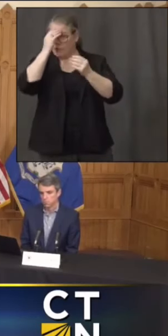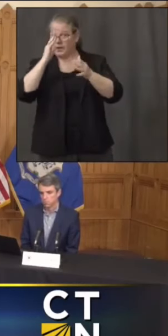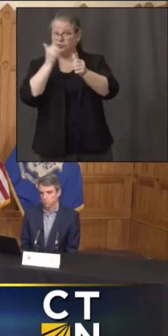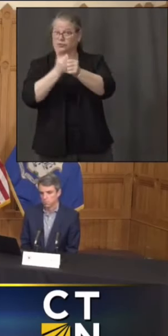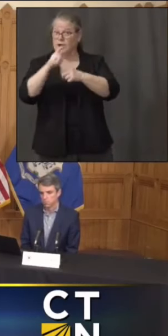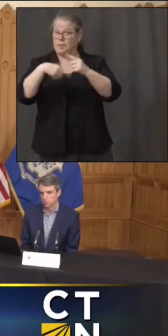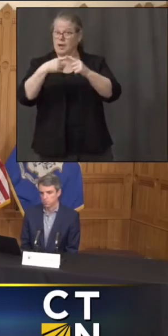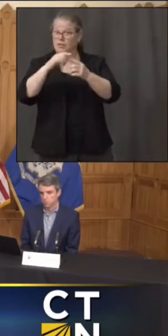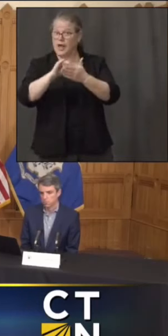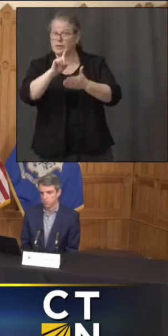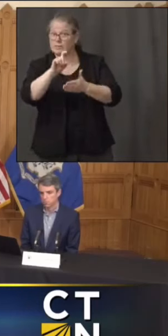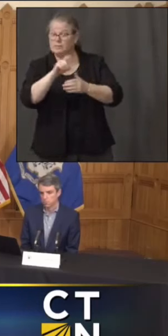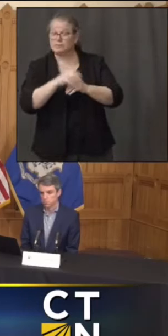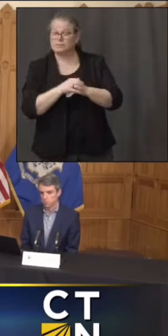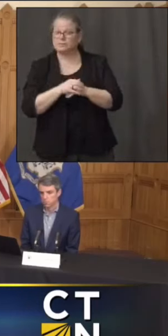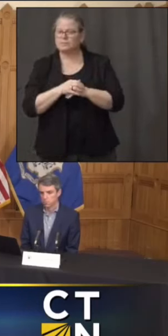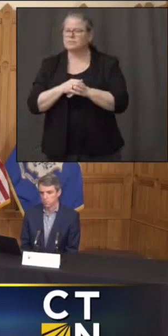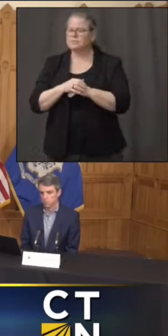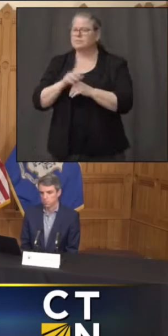Dr. Carter, you're muted.